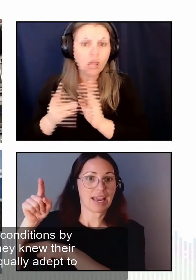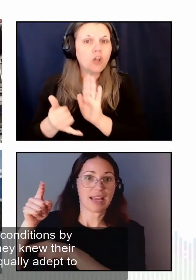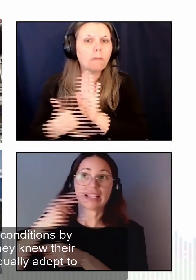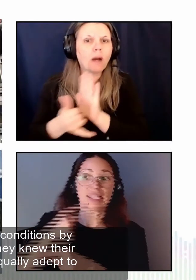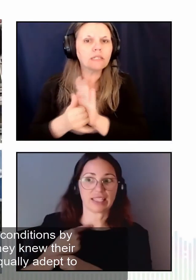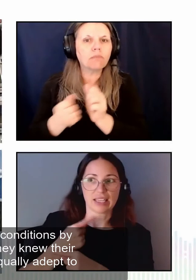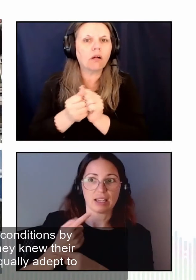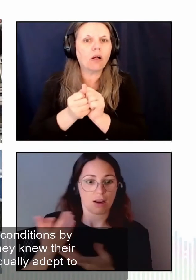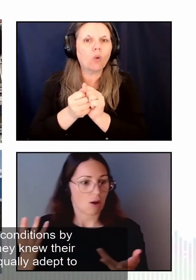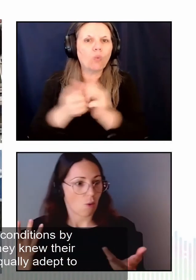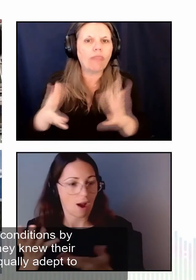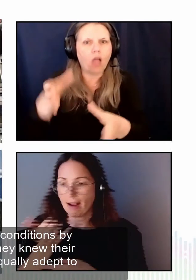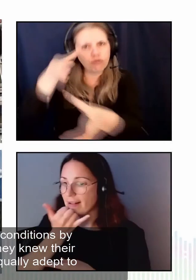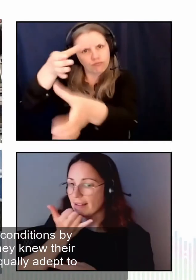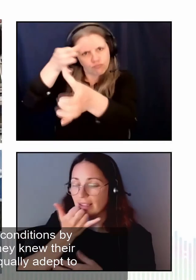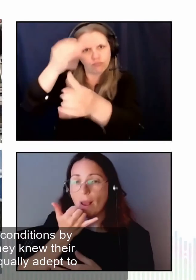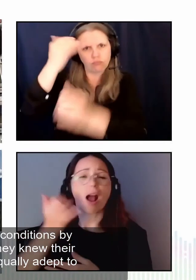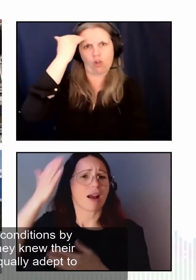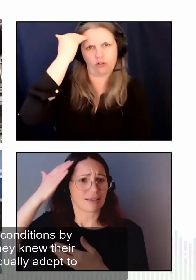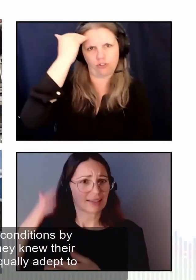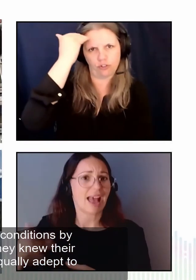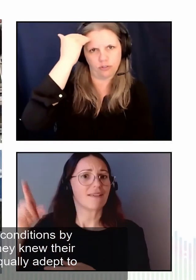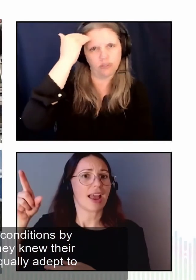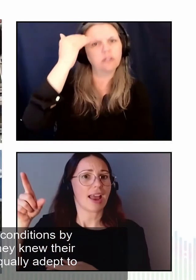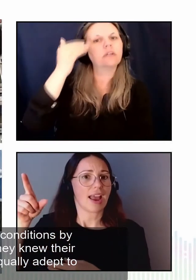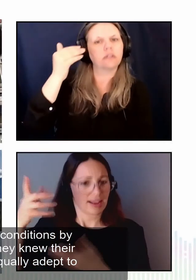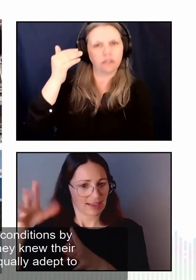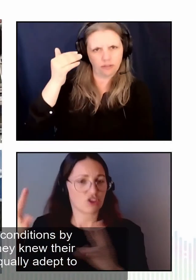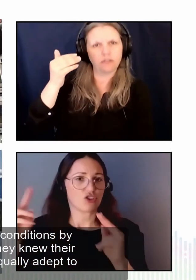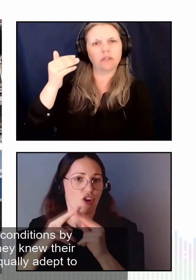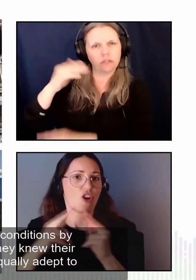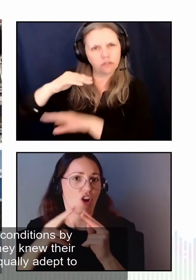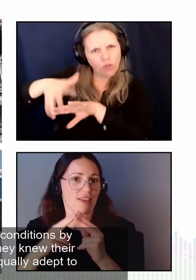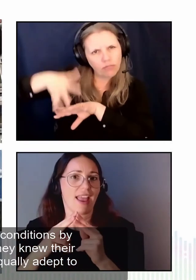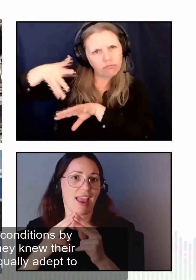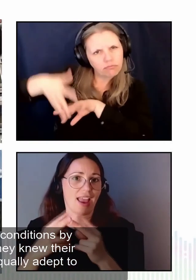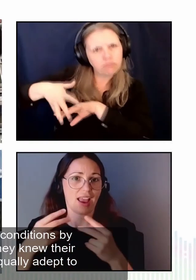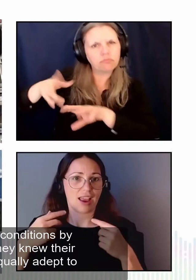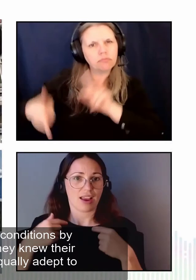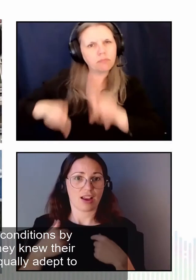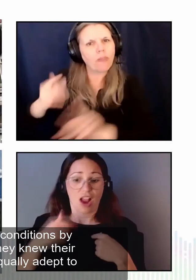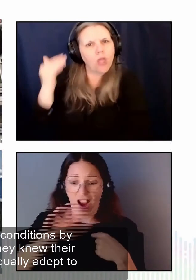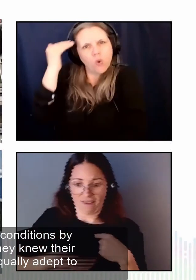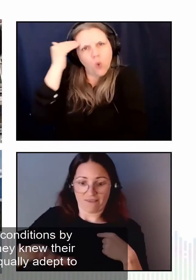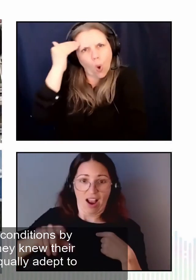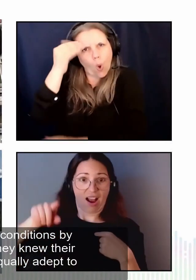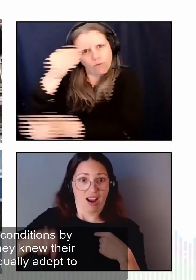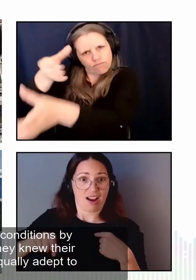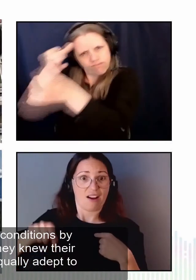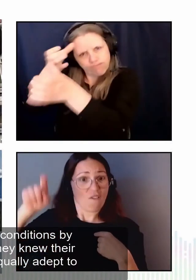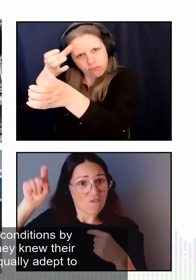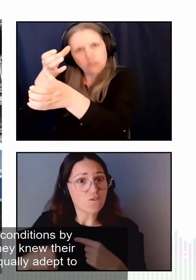knew what they knew. They knew their craft. And our kids should be equally capable,